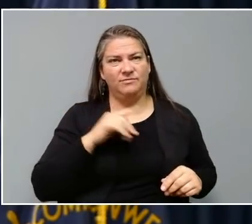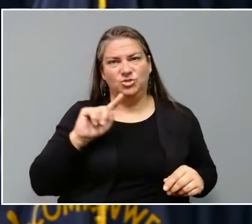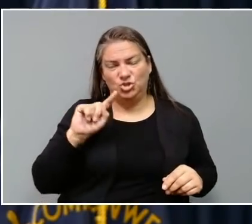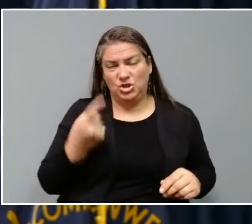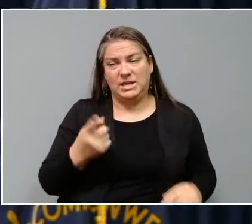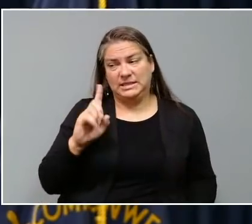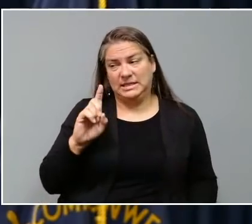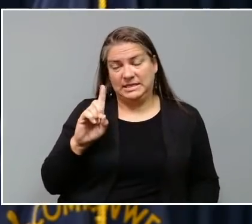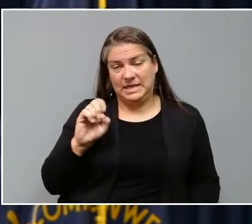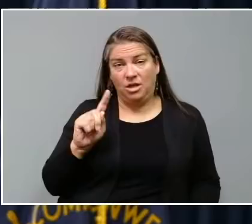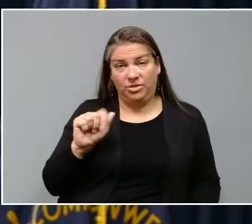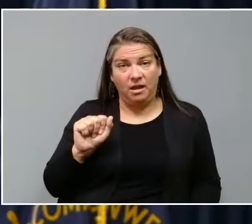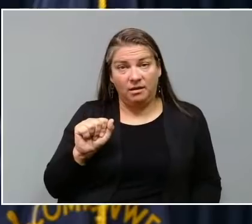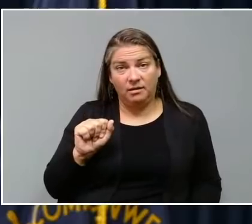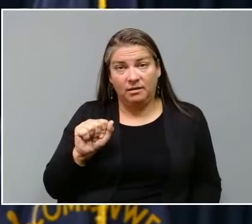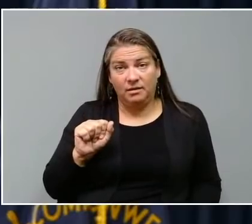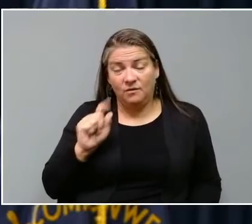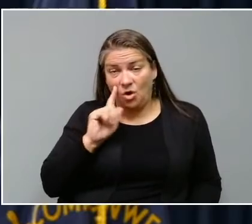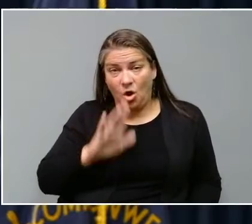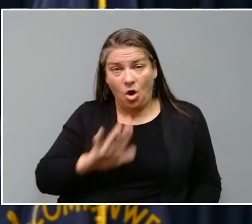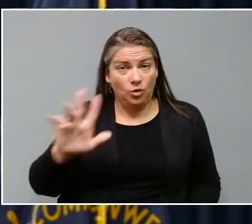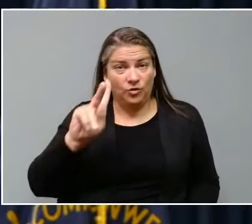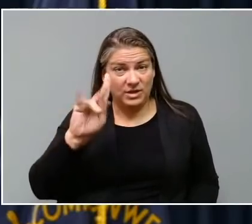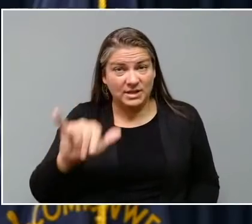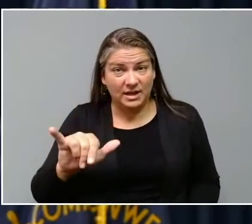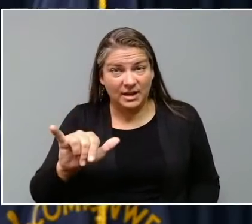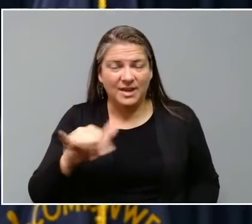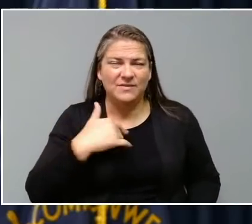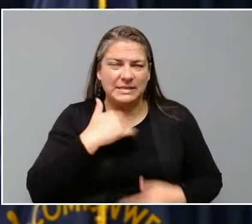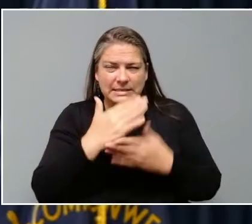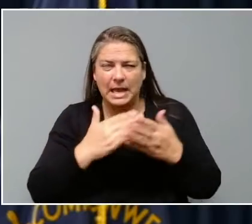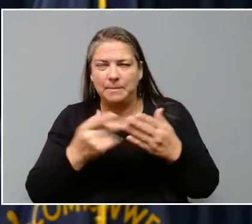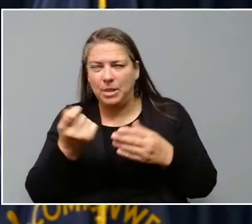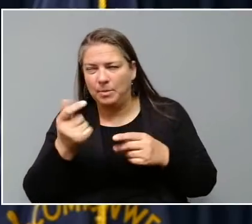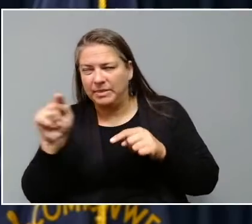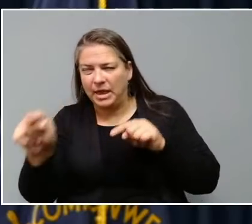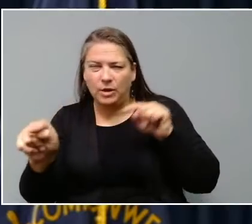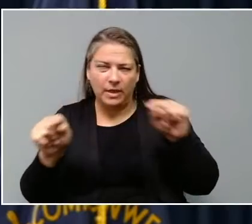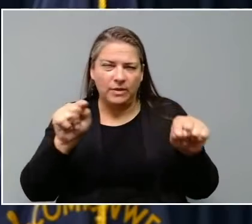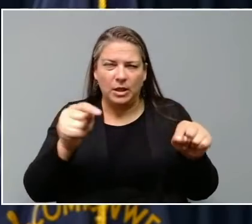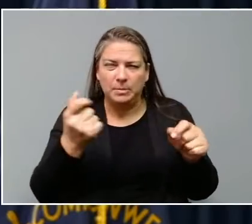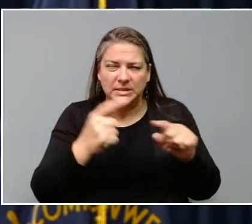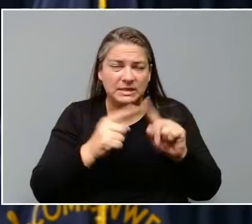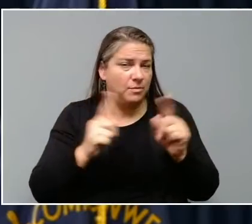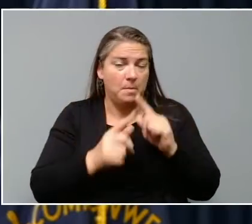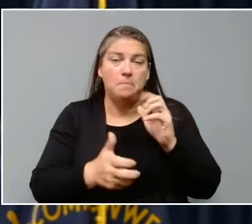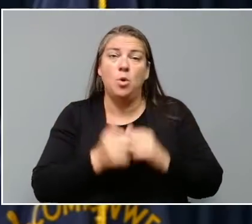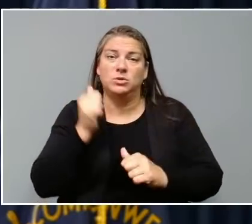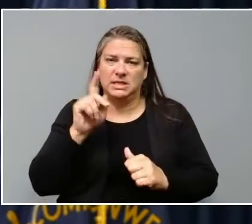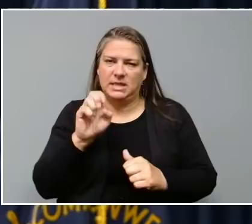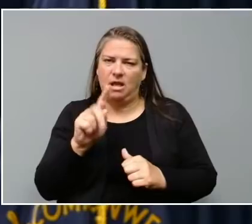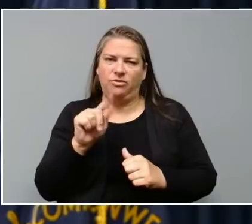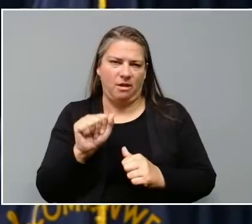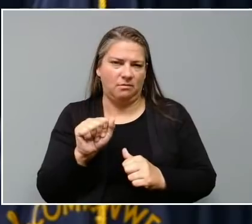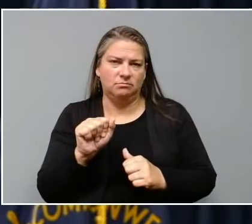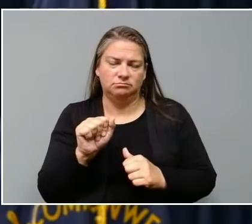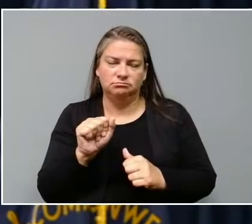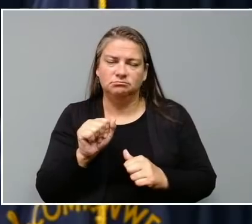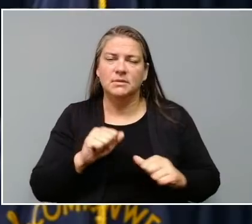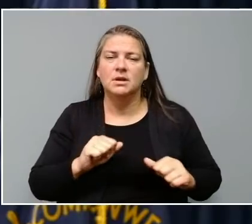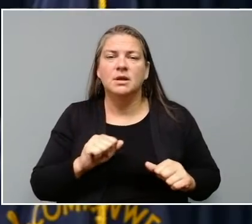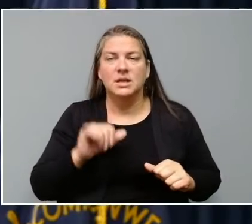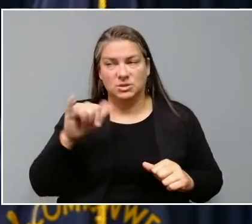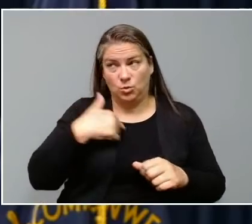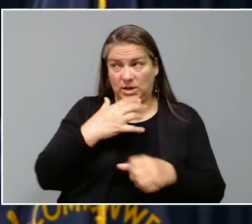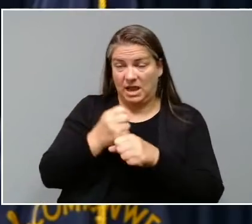variant throughout Kentucky, sprinkling in a couple of other things. What we're dealing with and what we knew from the national numbers is